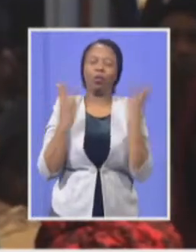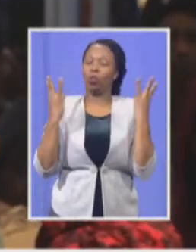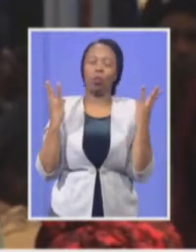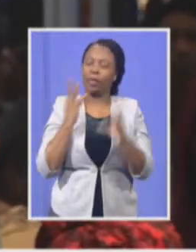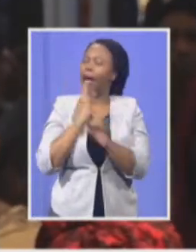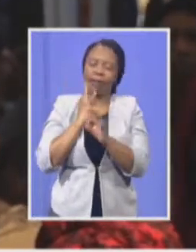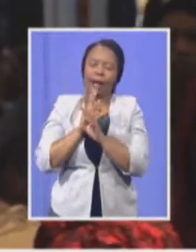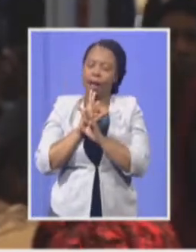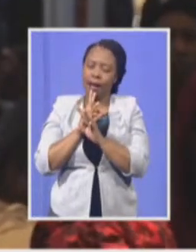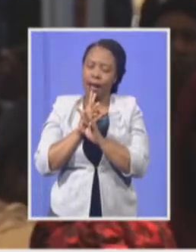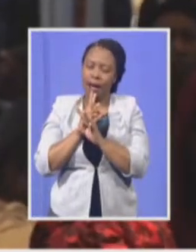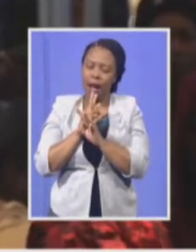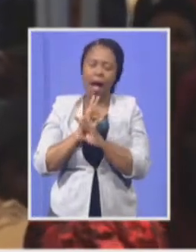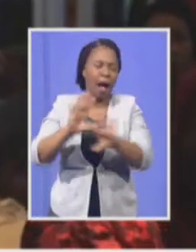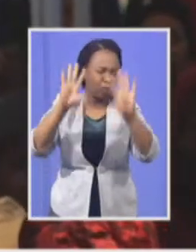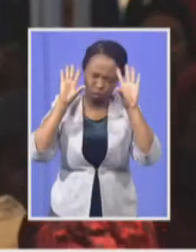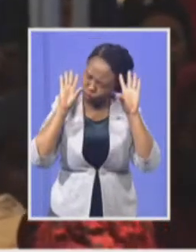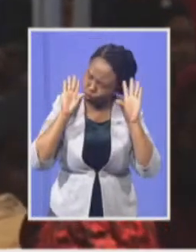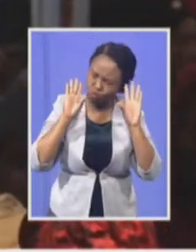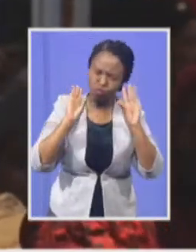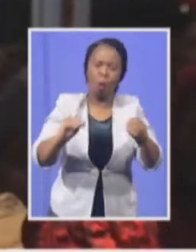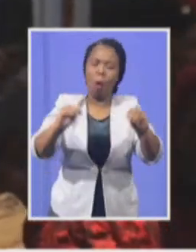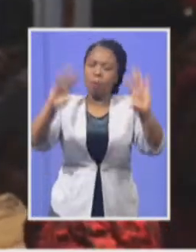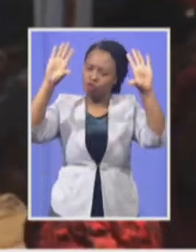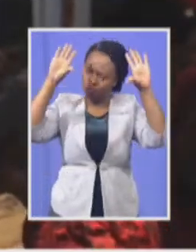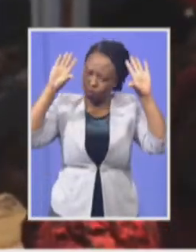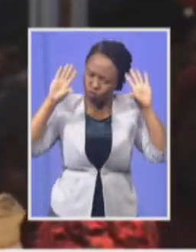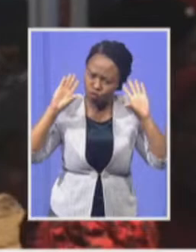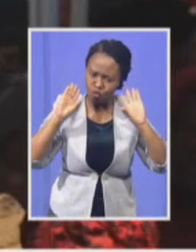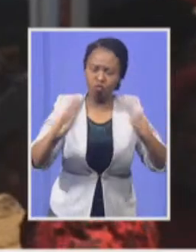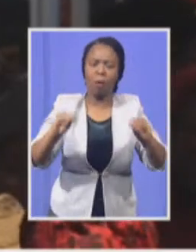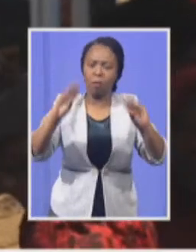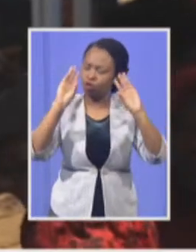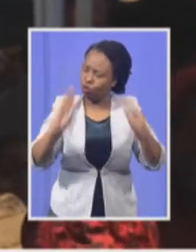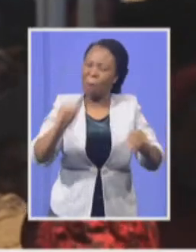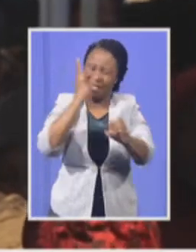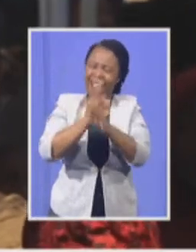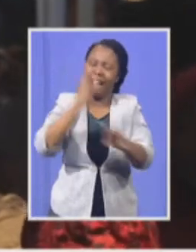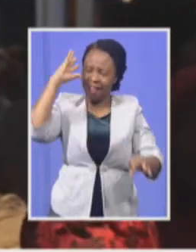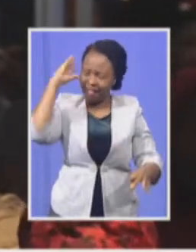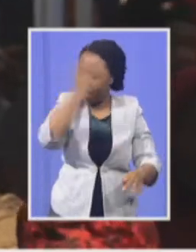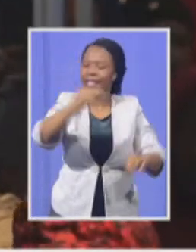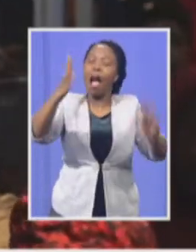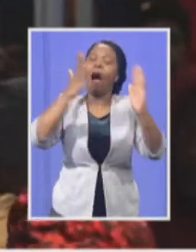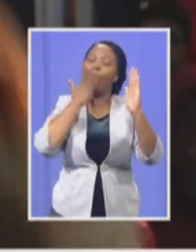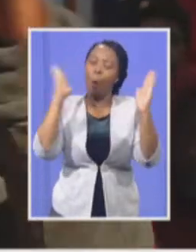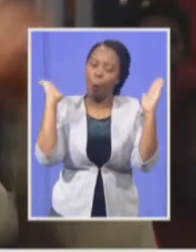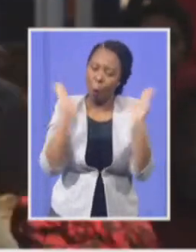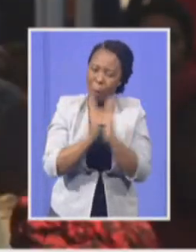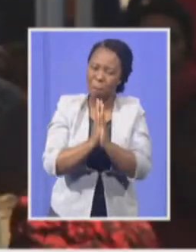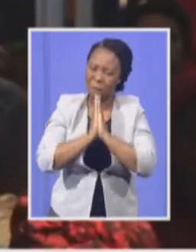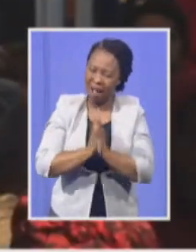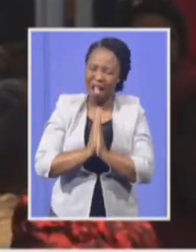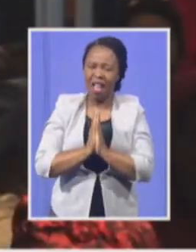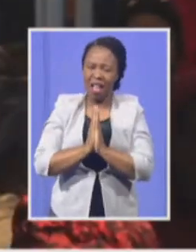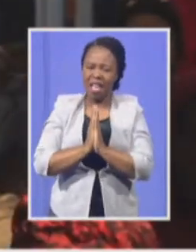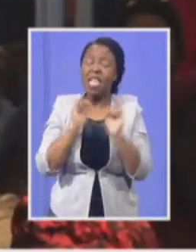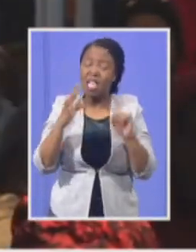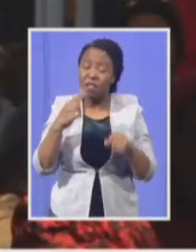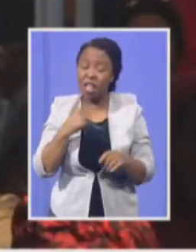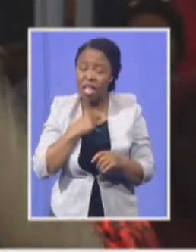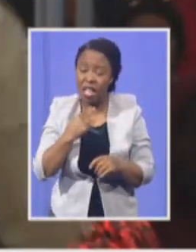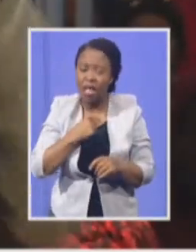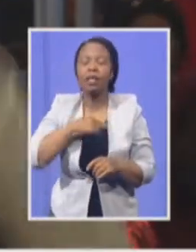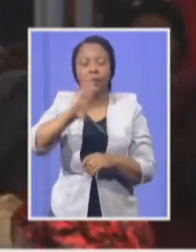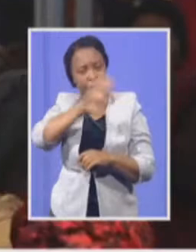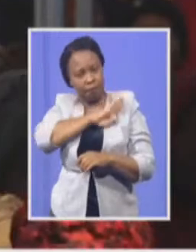ha ba istope ntate Cele re a o kopa ha ba sa khoni deploy masotsha